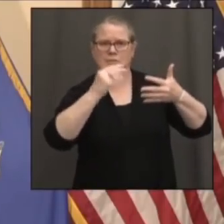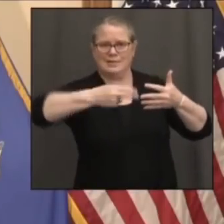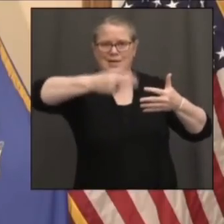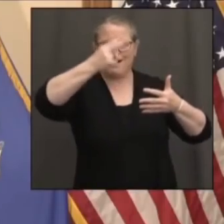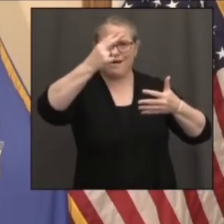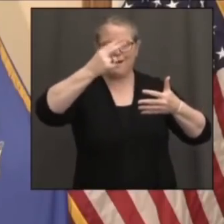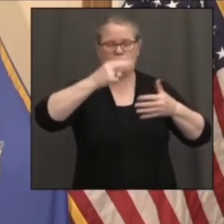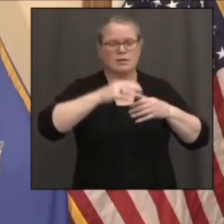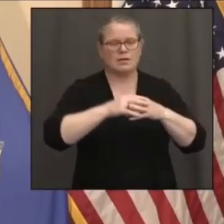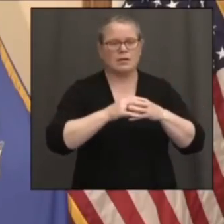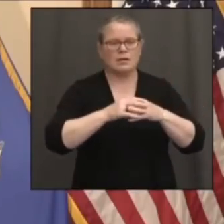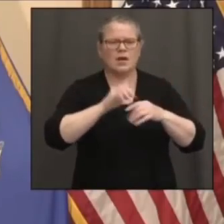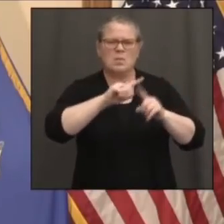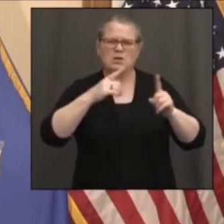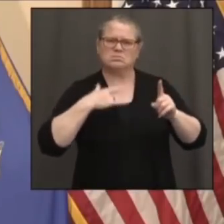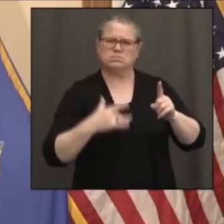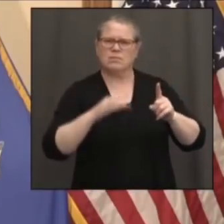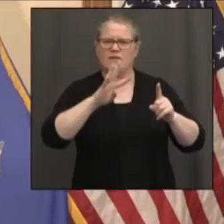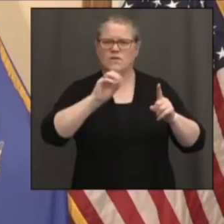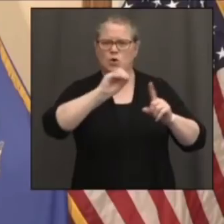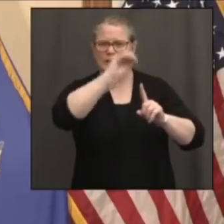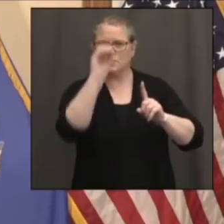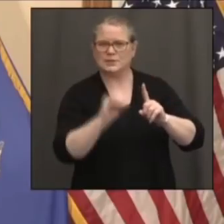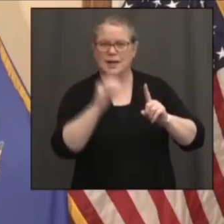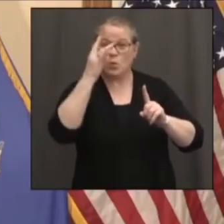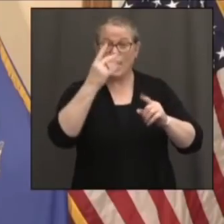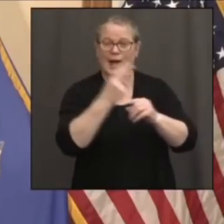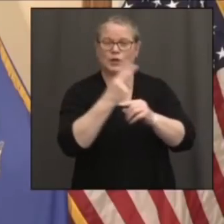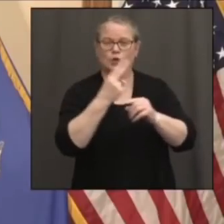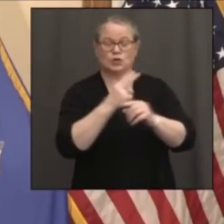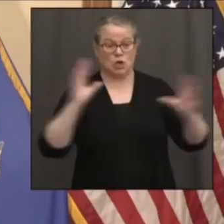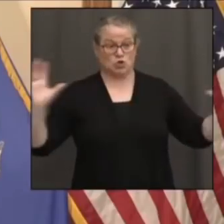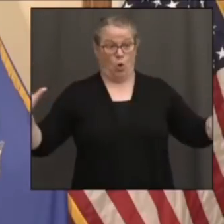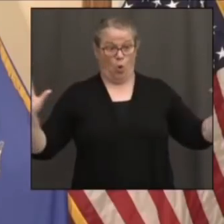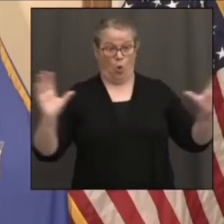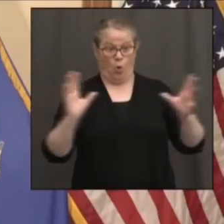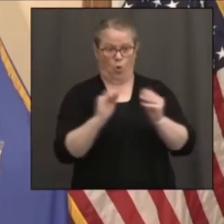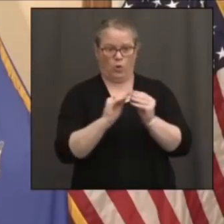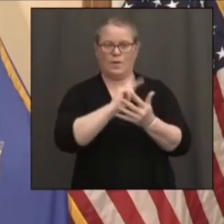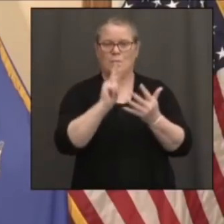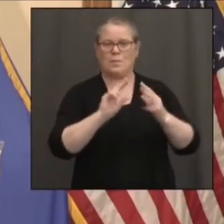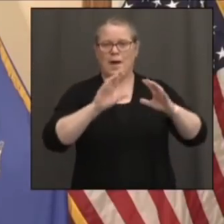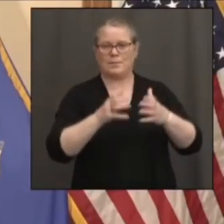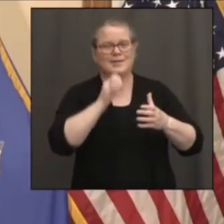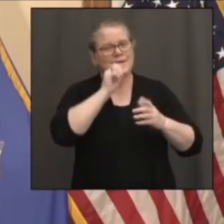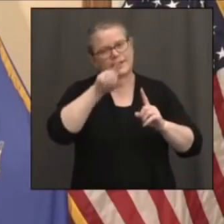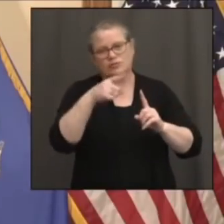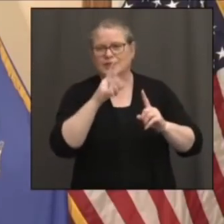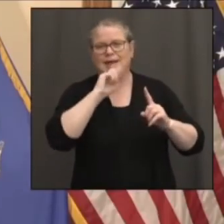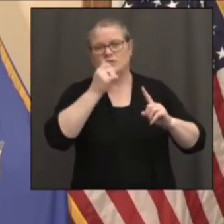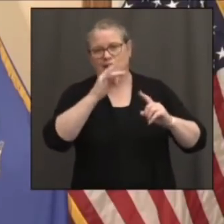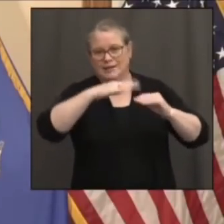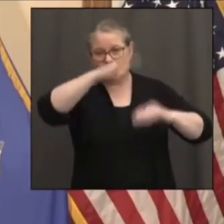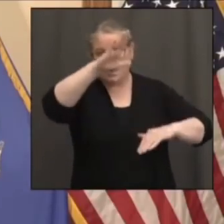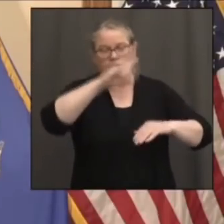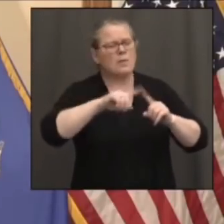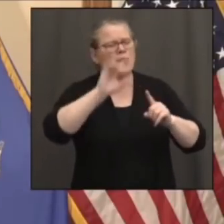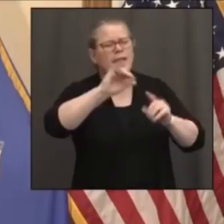total population, not the 18 and above. But can you just very quickly tell us who calculated that